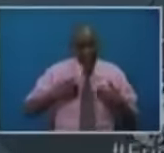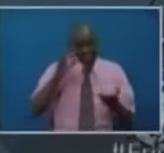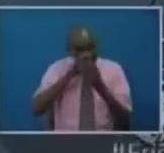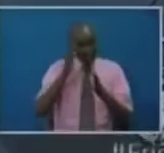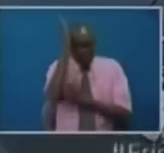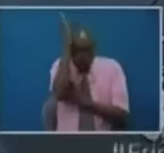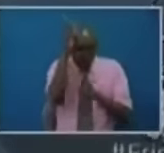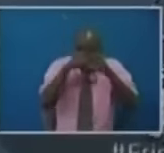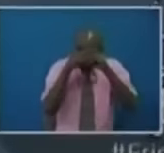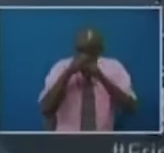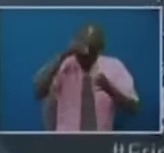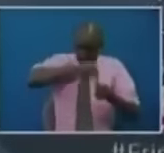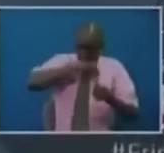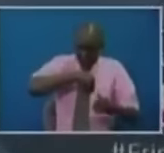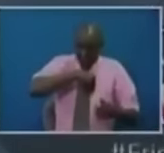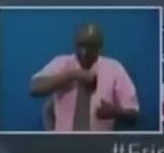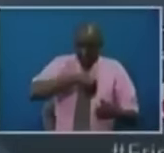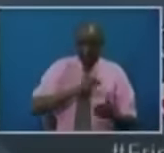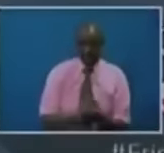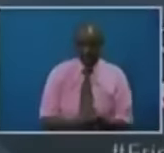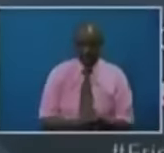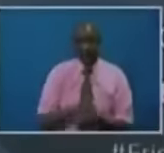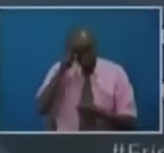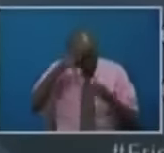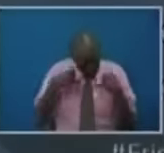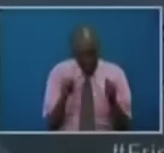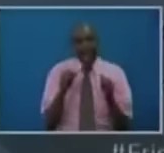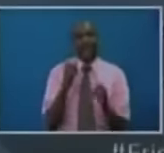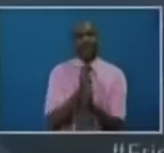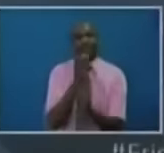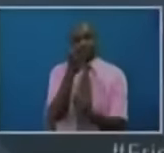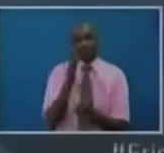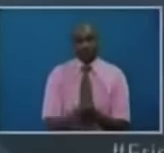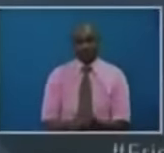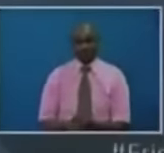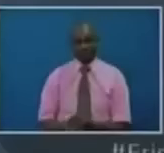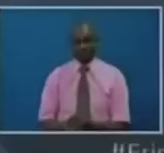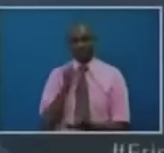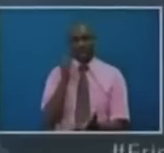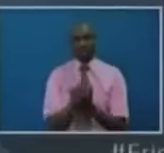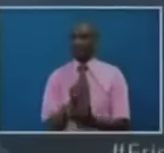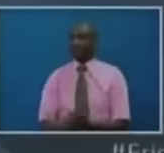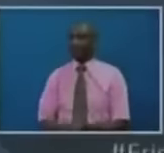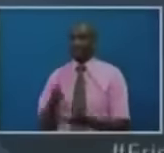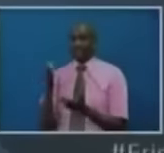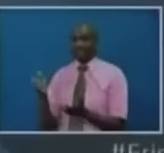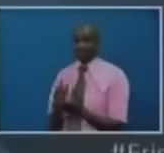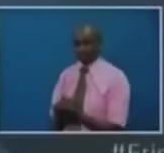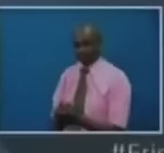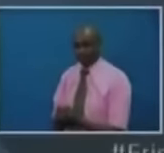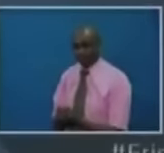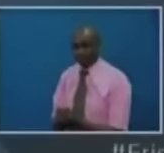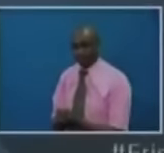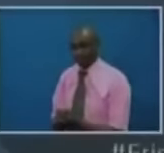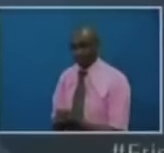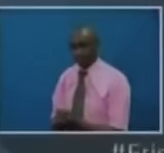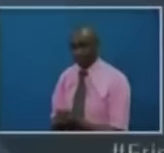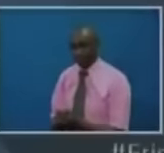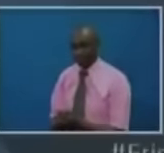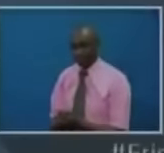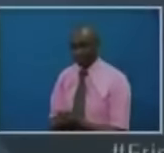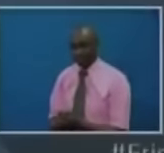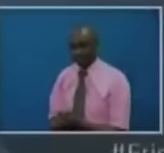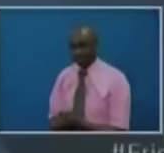that God created in you. Mm-hmm. Can you exercise it? All right. Aman, talk about this is turning out to be